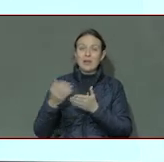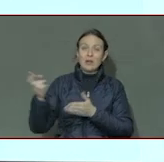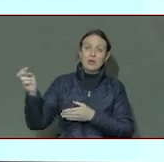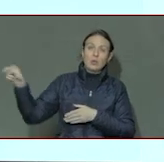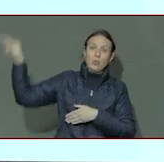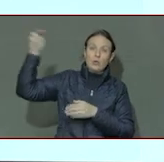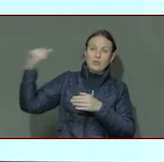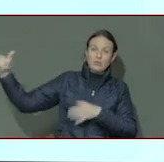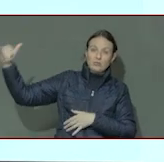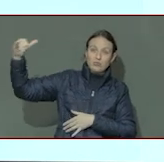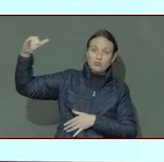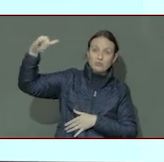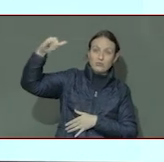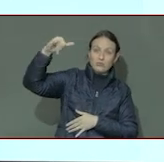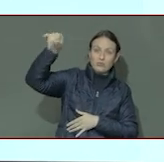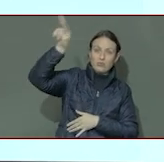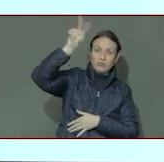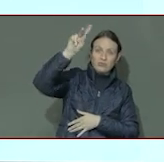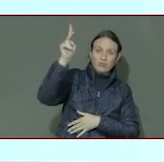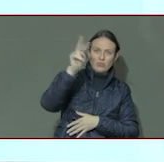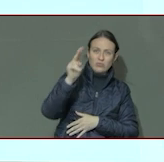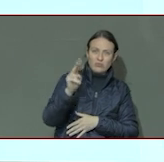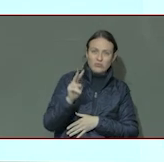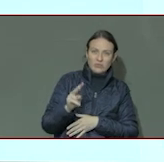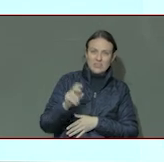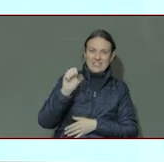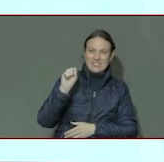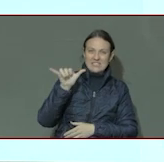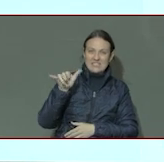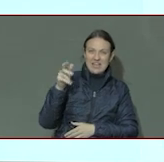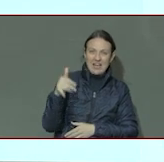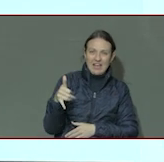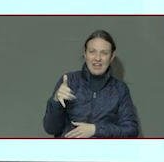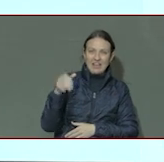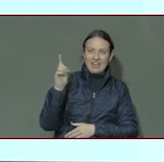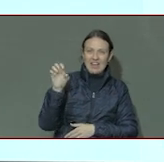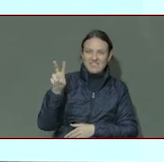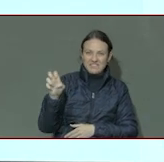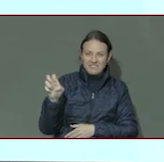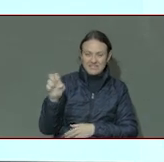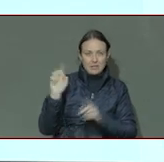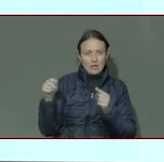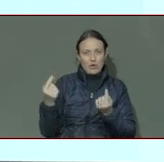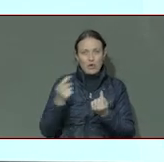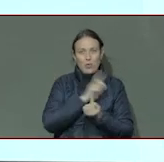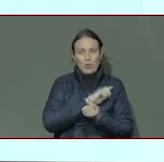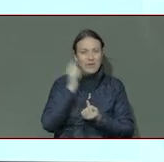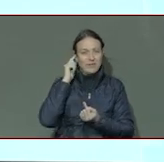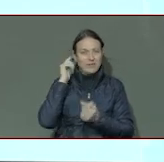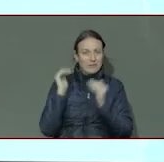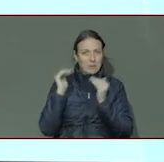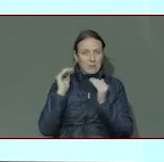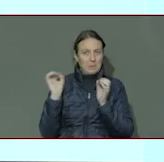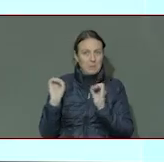of pressure from the outside will not be equalized, and therefore the tympanum can get hurt.